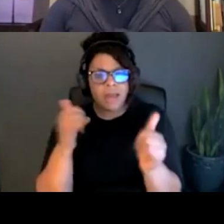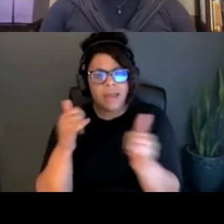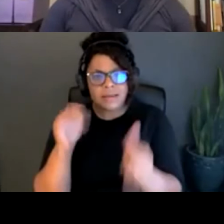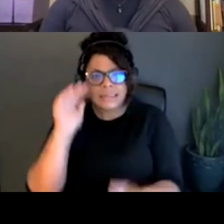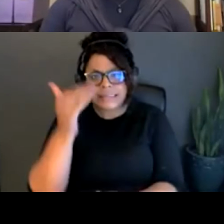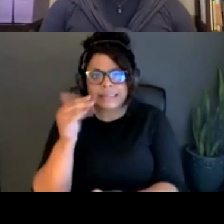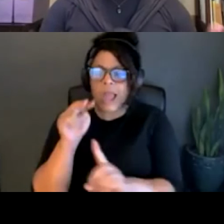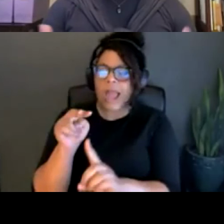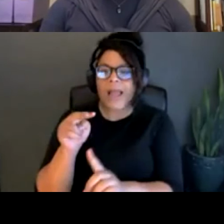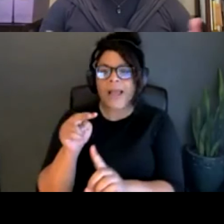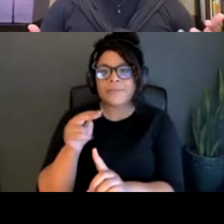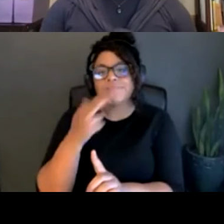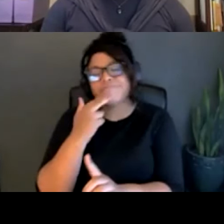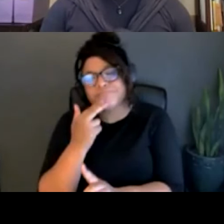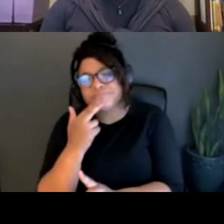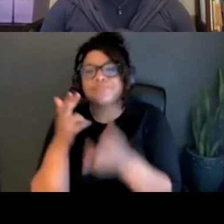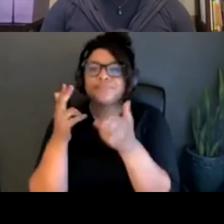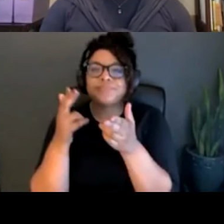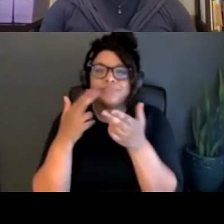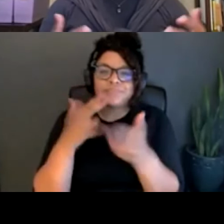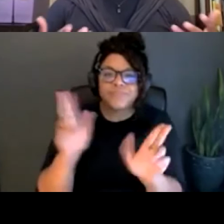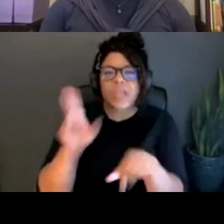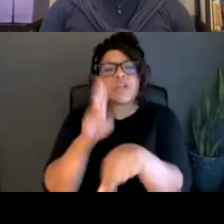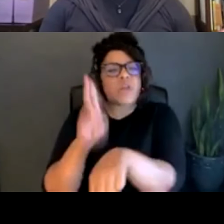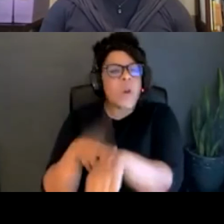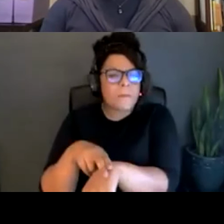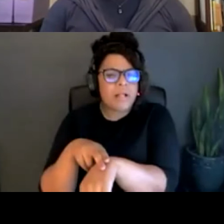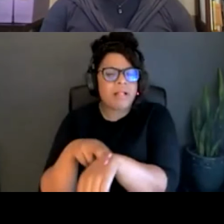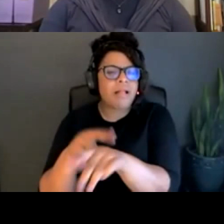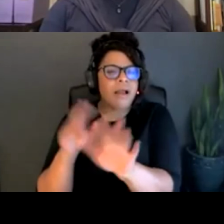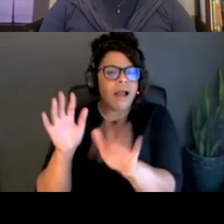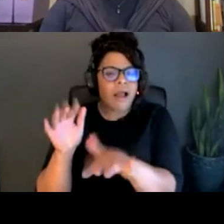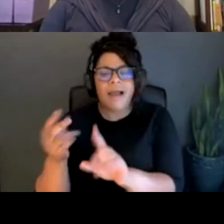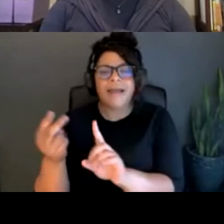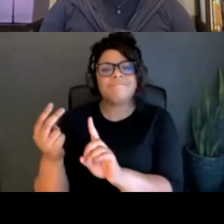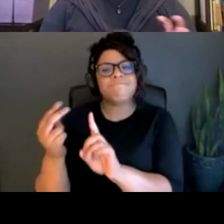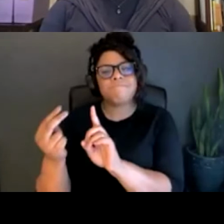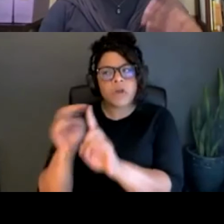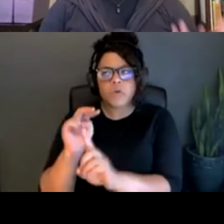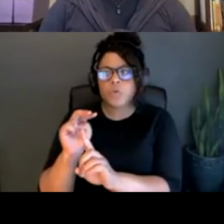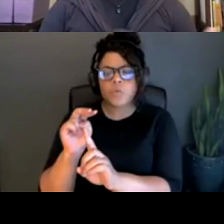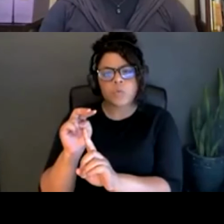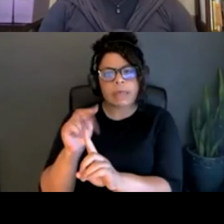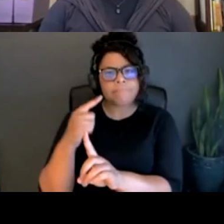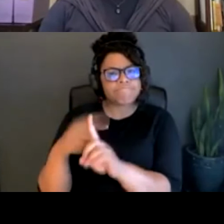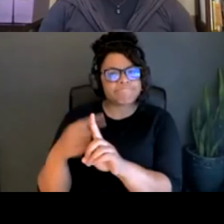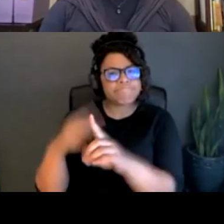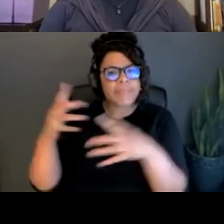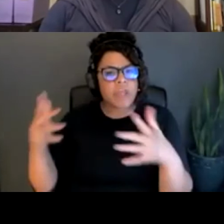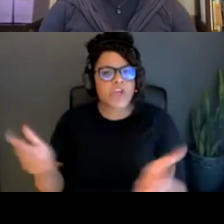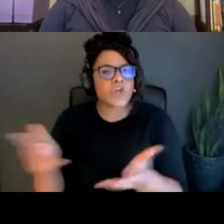as idyllic, it's normative, it's viewed in a way that promotes this